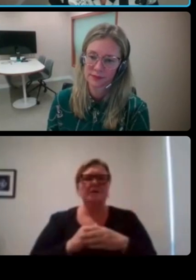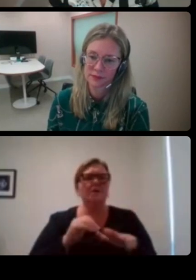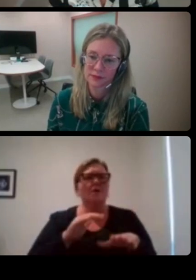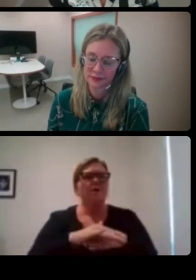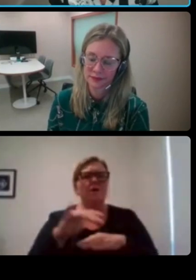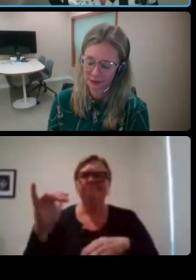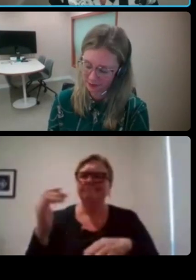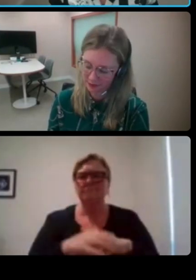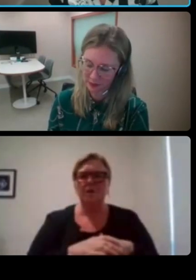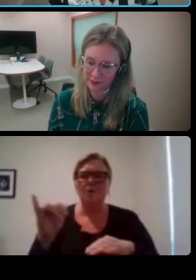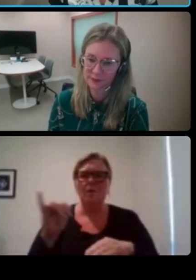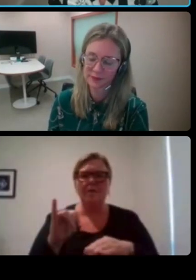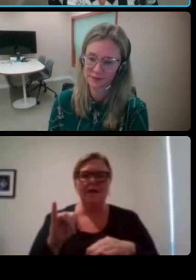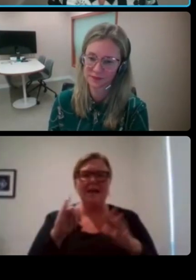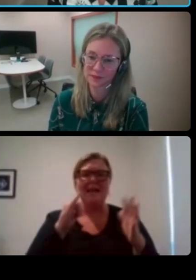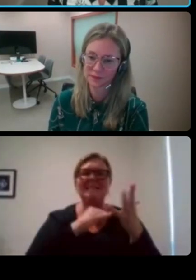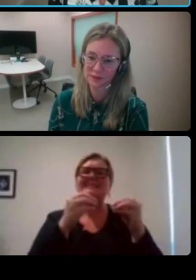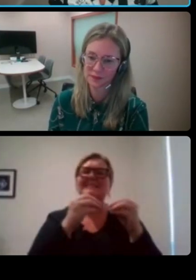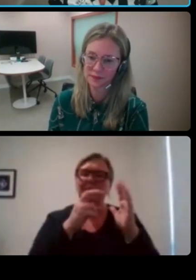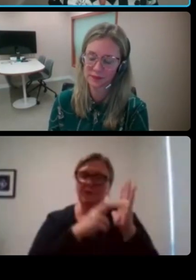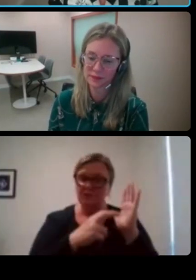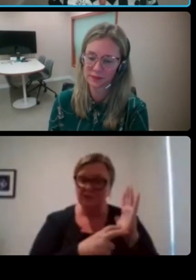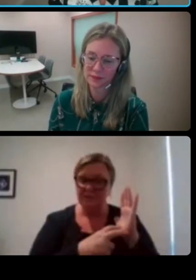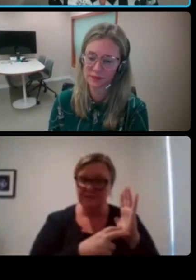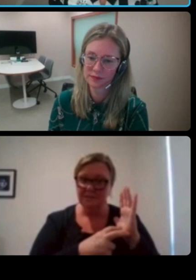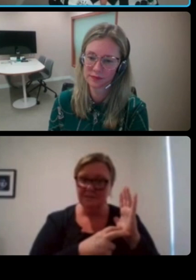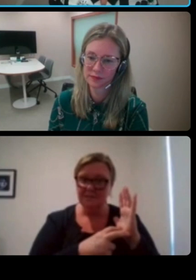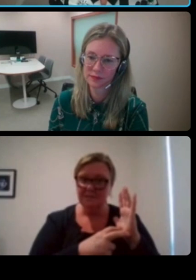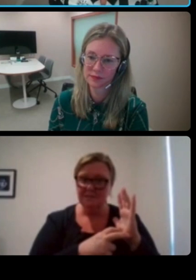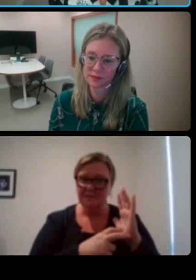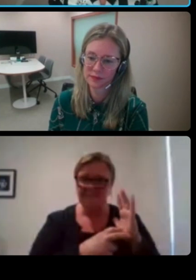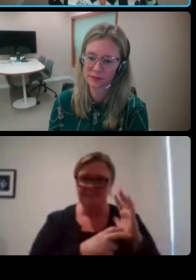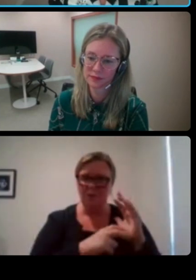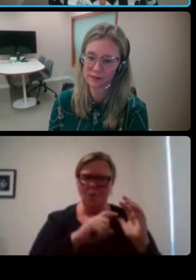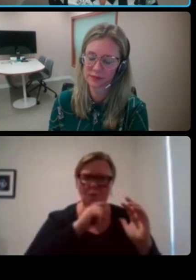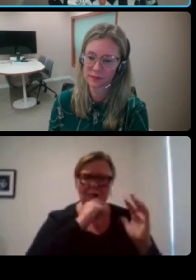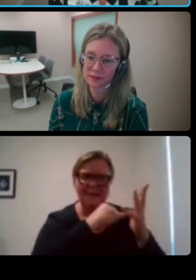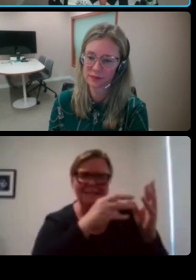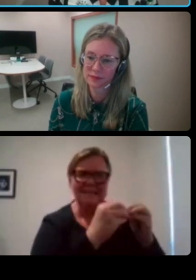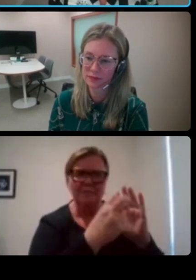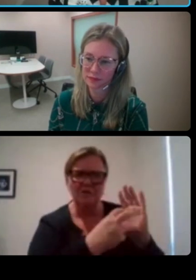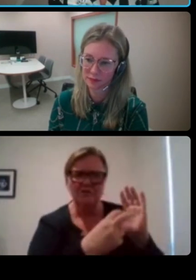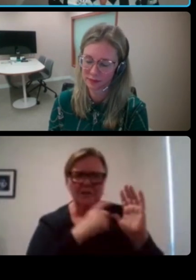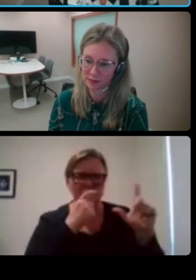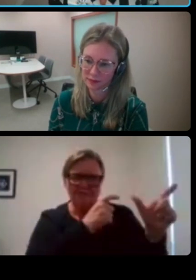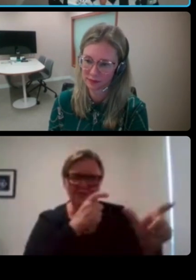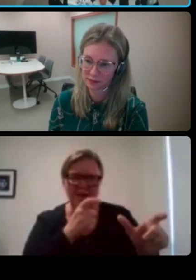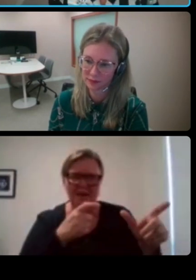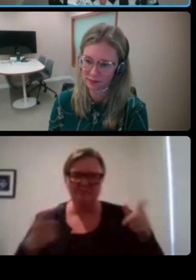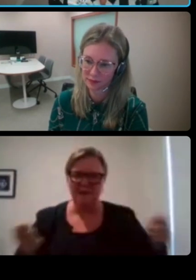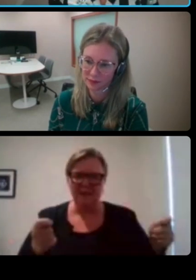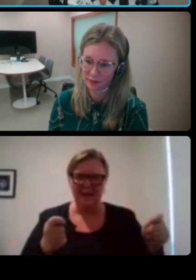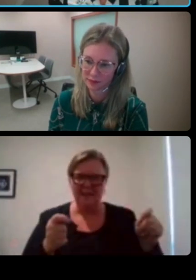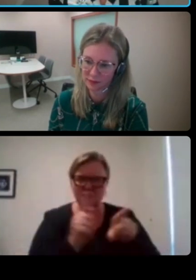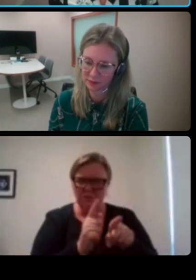whether subcontractors need to be will subcontractors be regulated? So